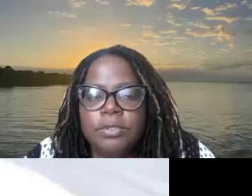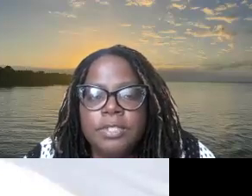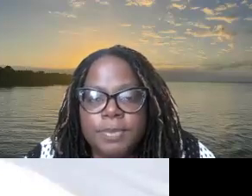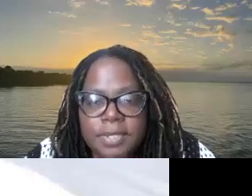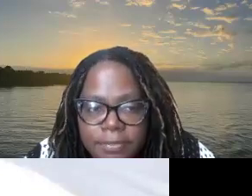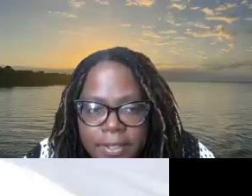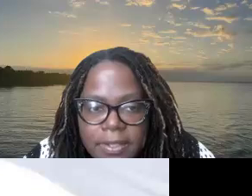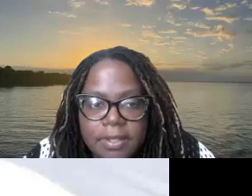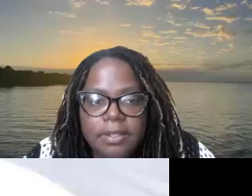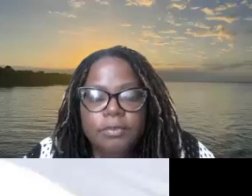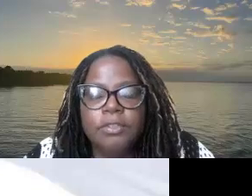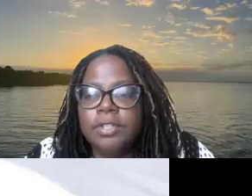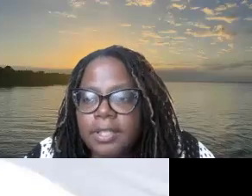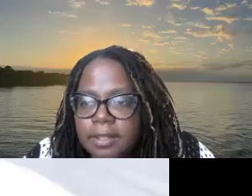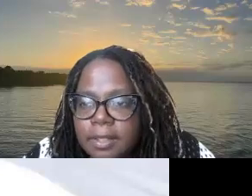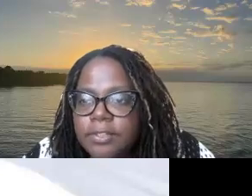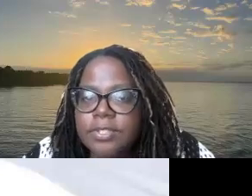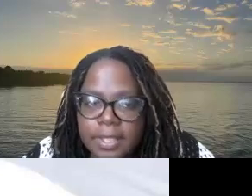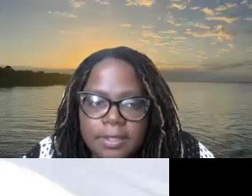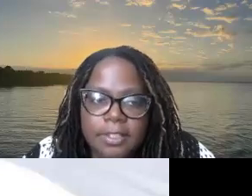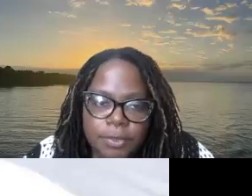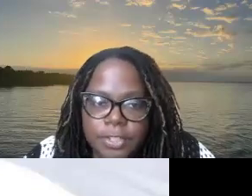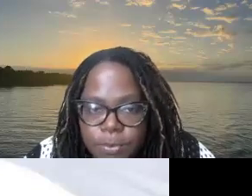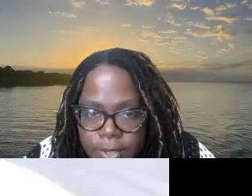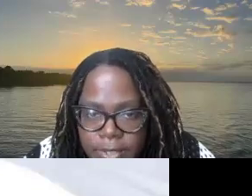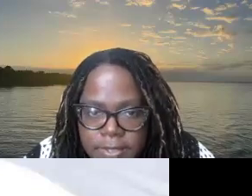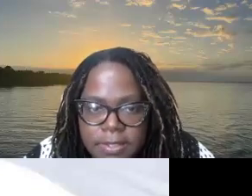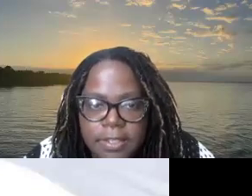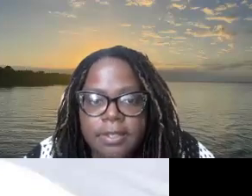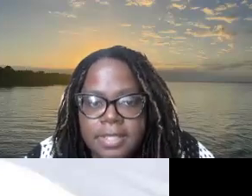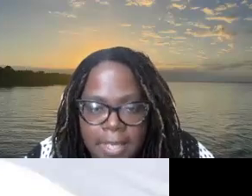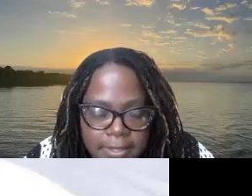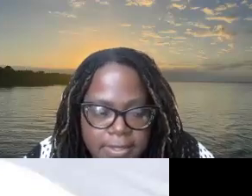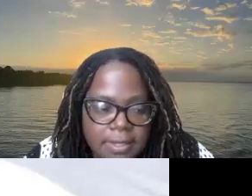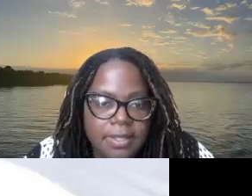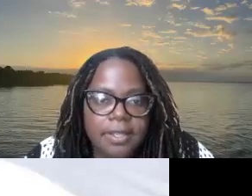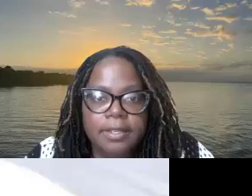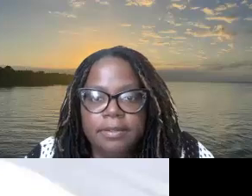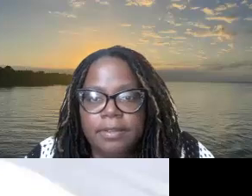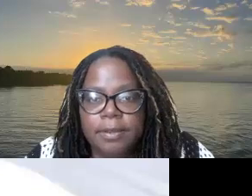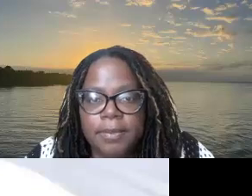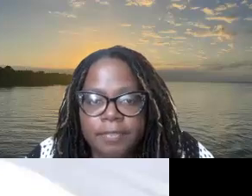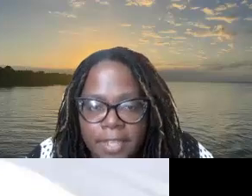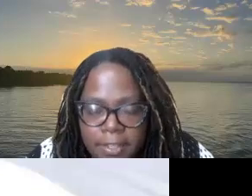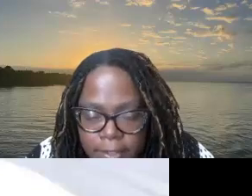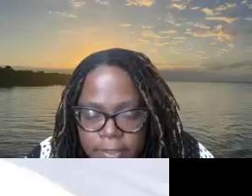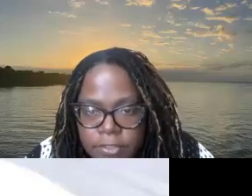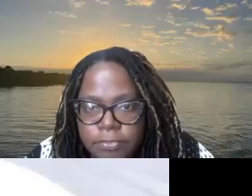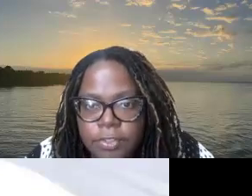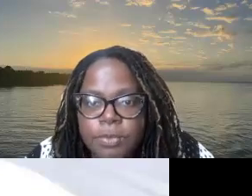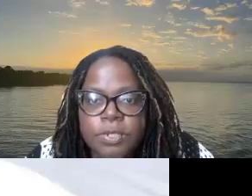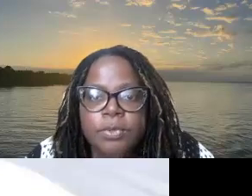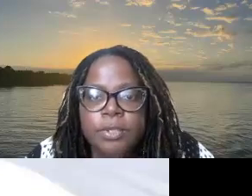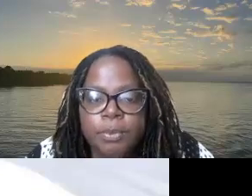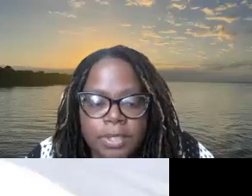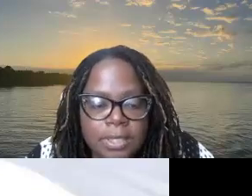being culturally specific, looking at understanding the immigration process and the status, and having that knowledge